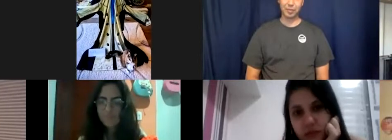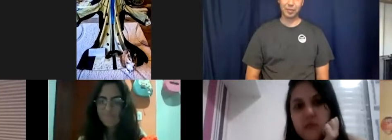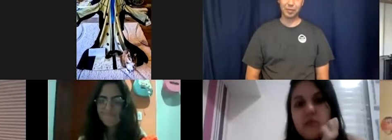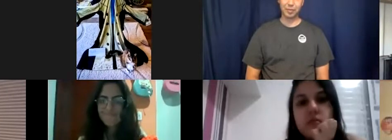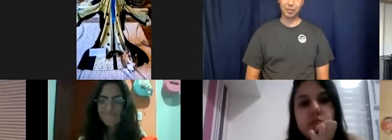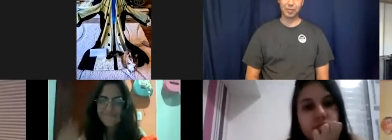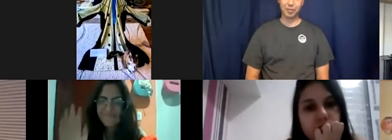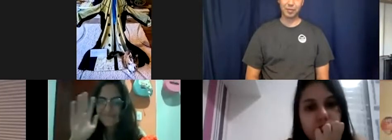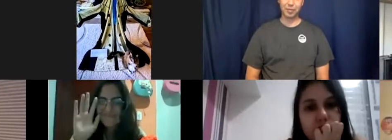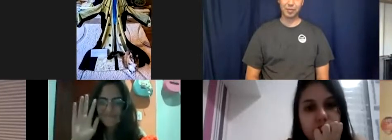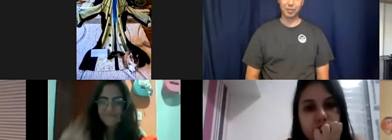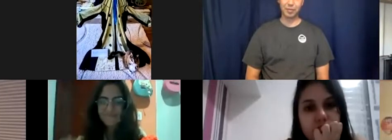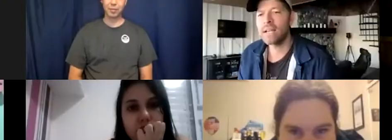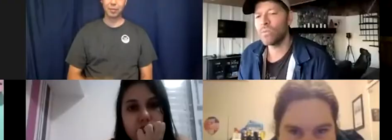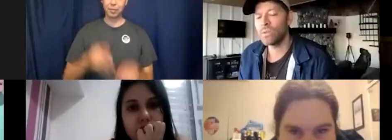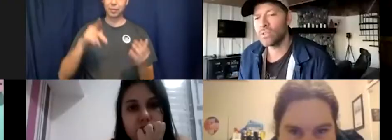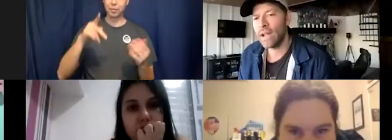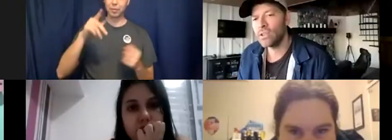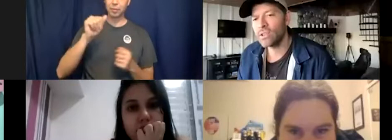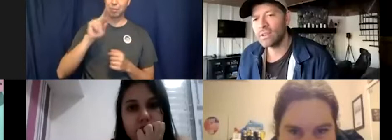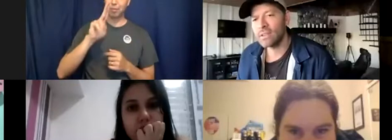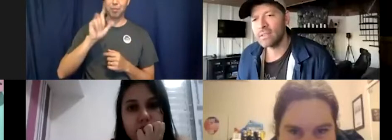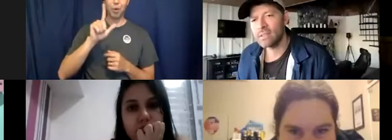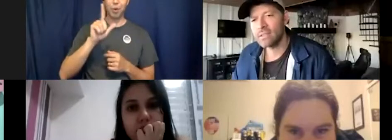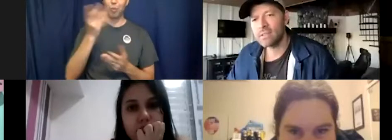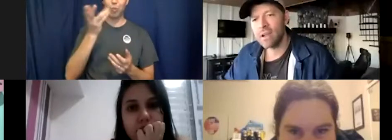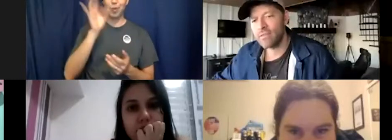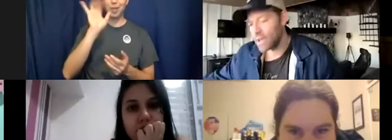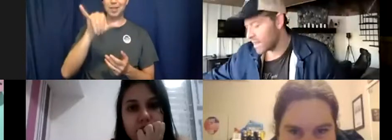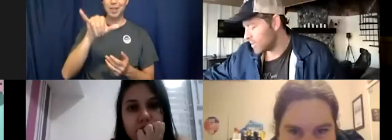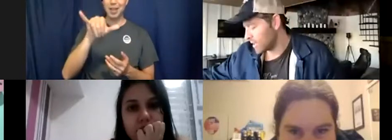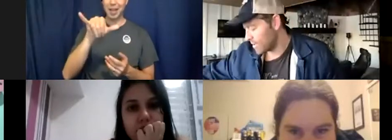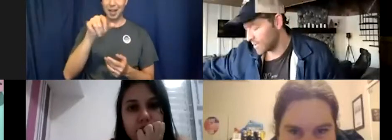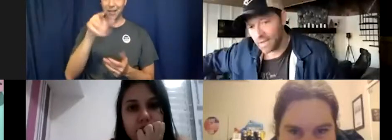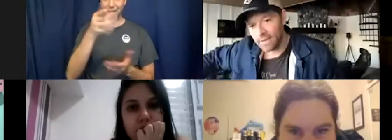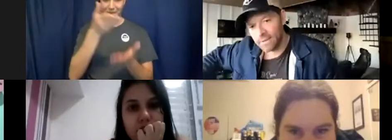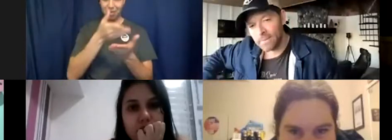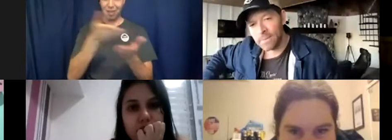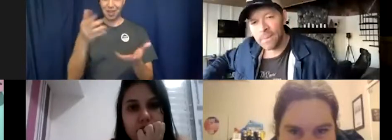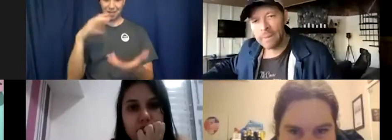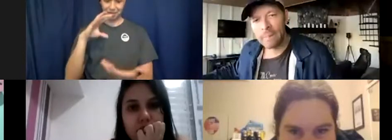And we were able to make our Gish Manor.